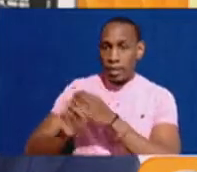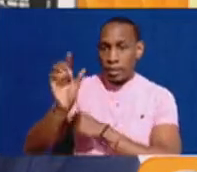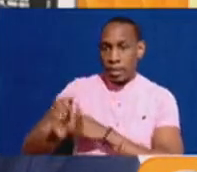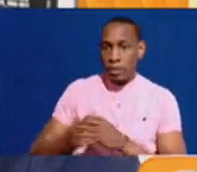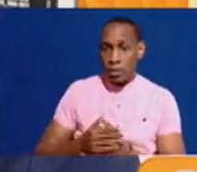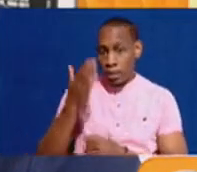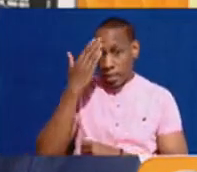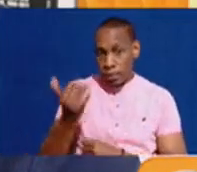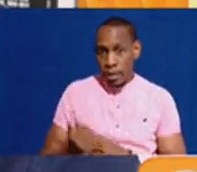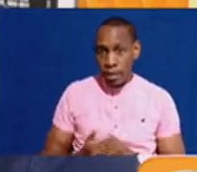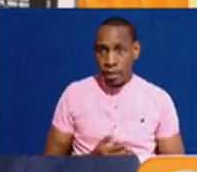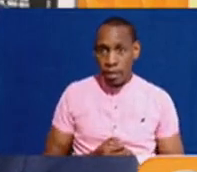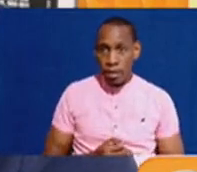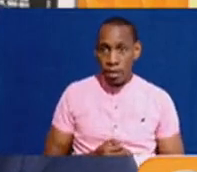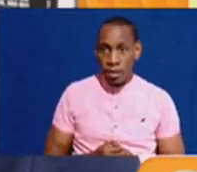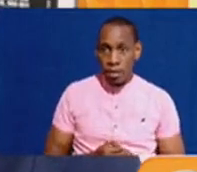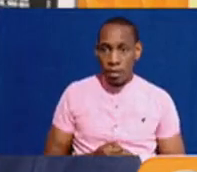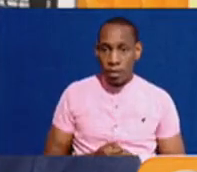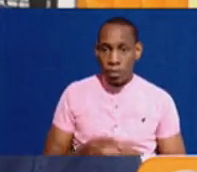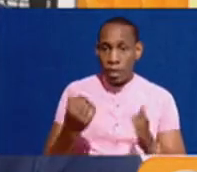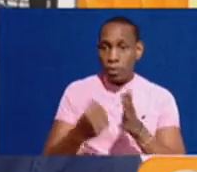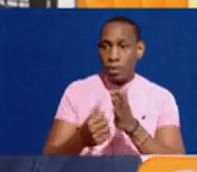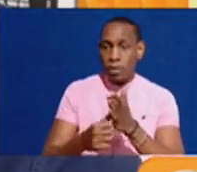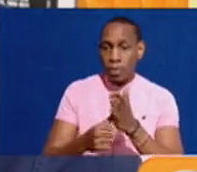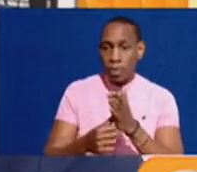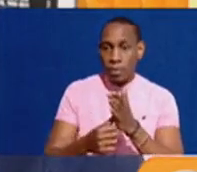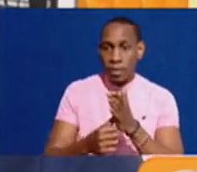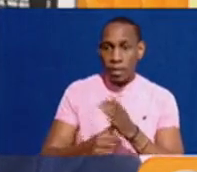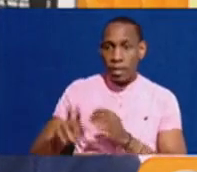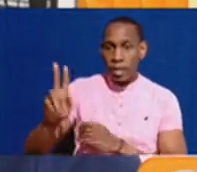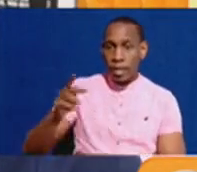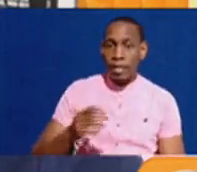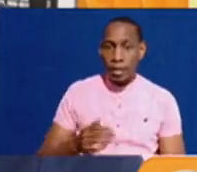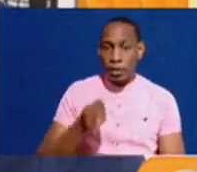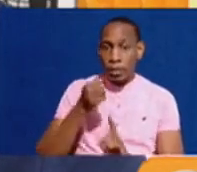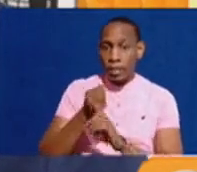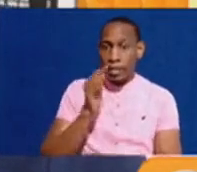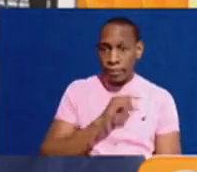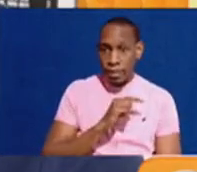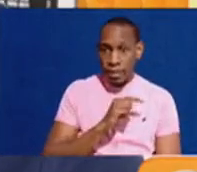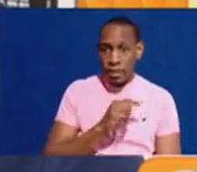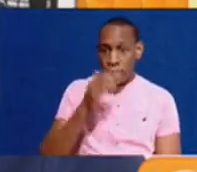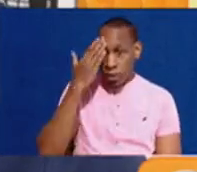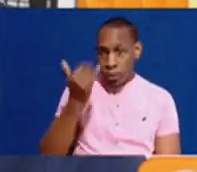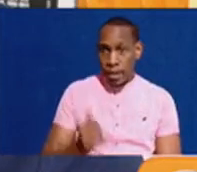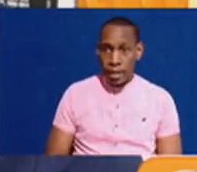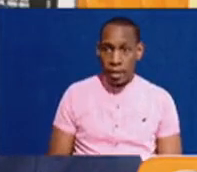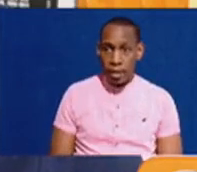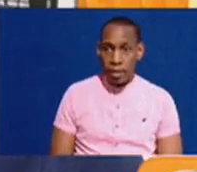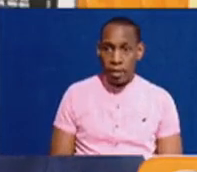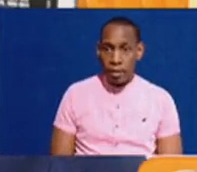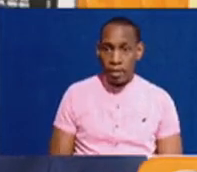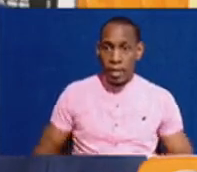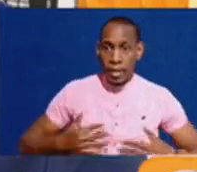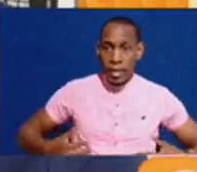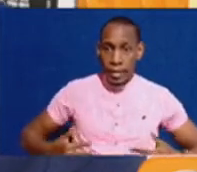It's because when they have problems there, Kenya feels it. Because the